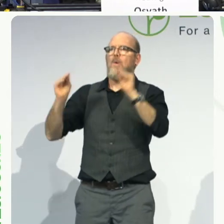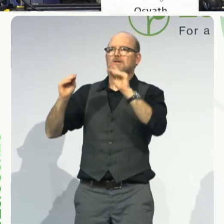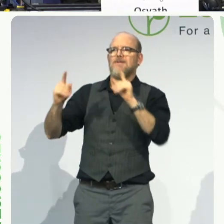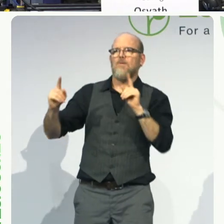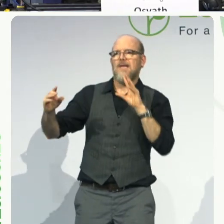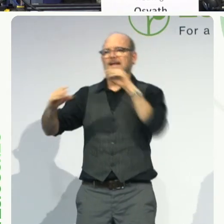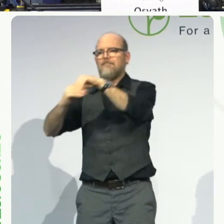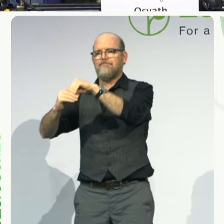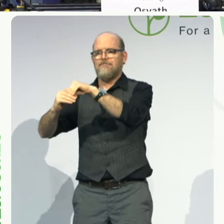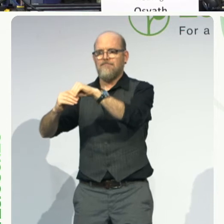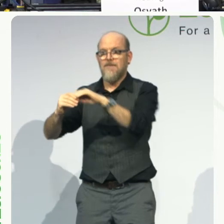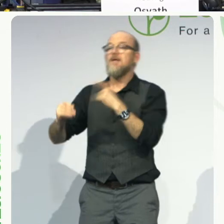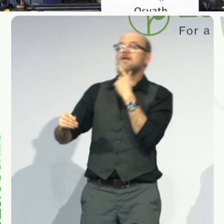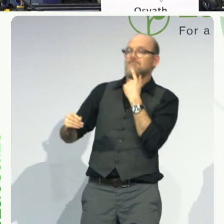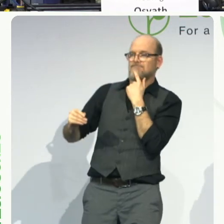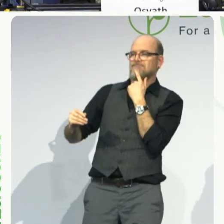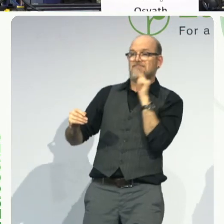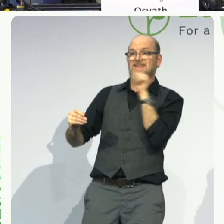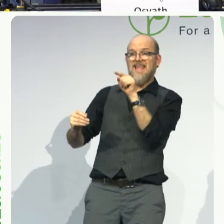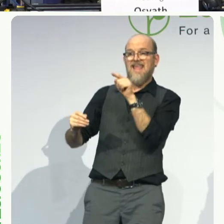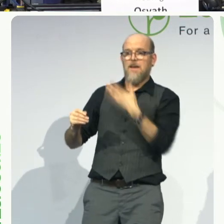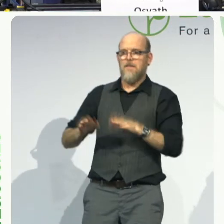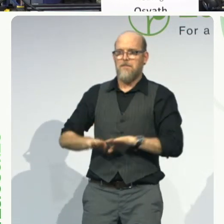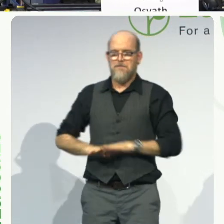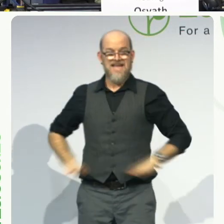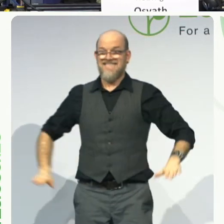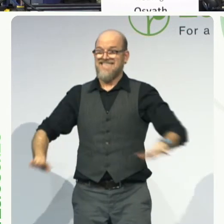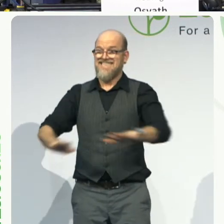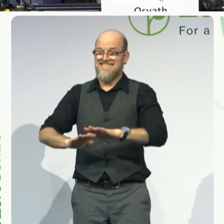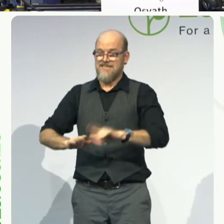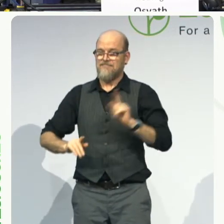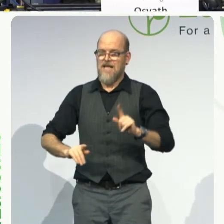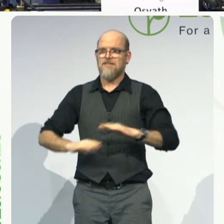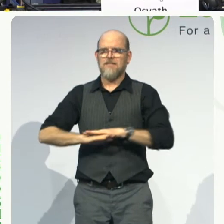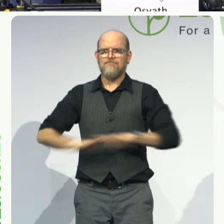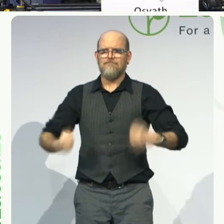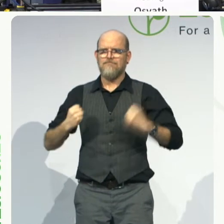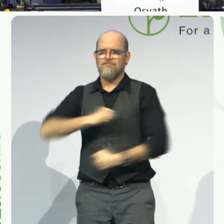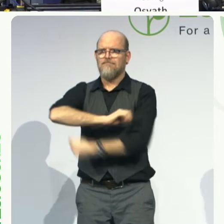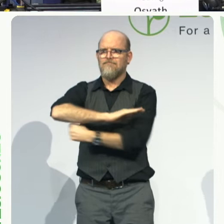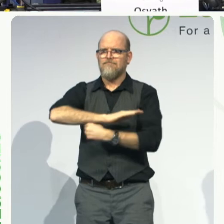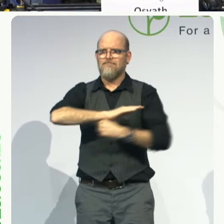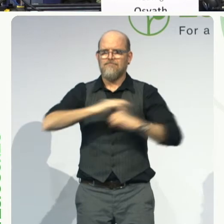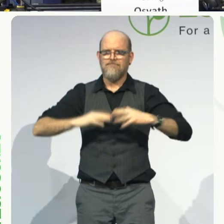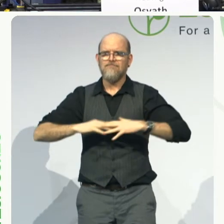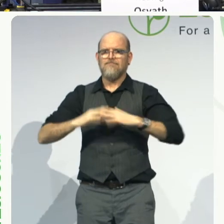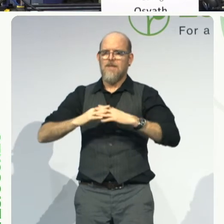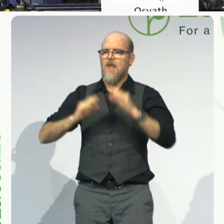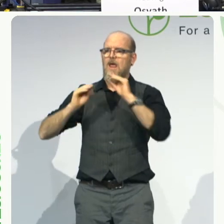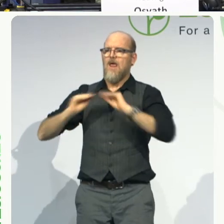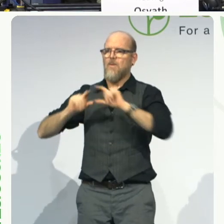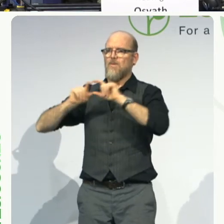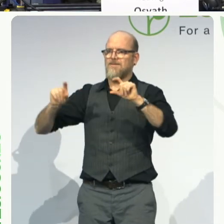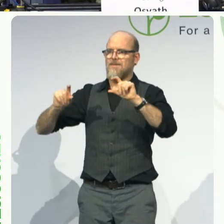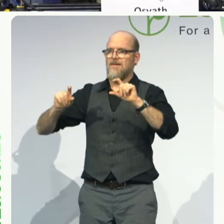establishing or enhancing the foundations for an inclusive education system by different activities, by making contributions to capacity